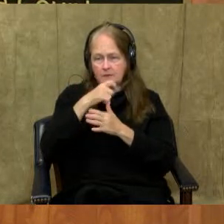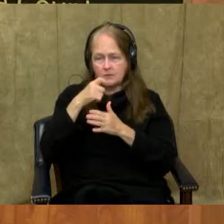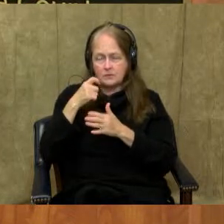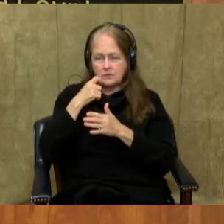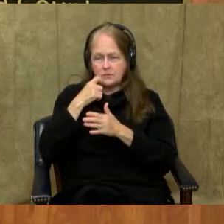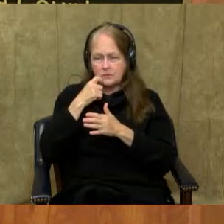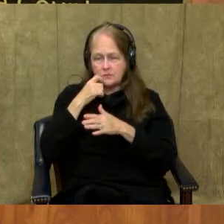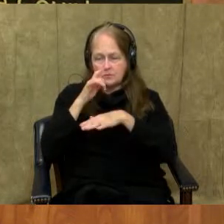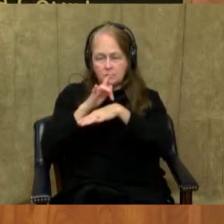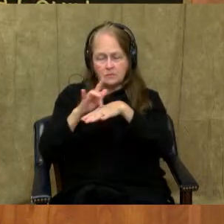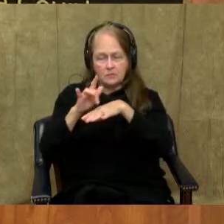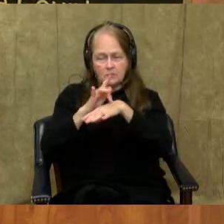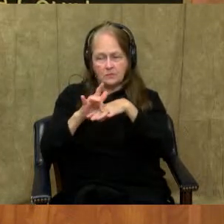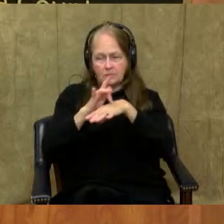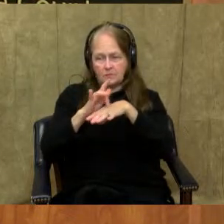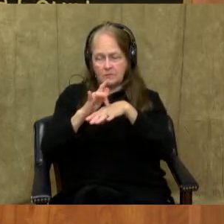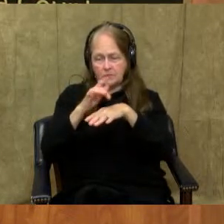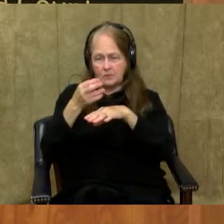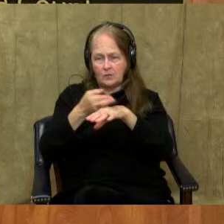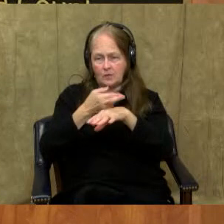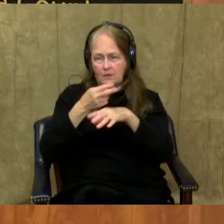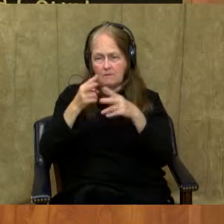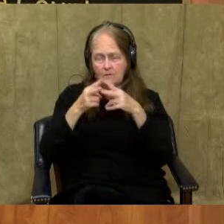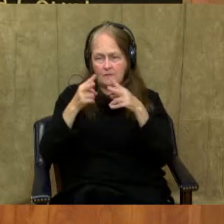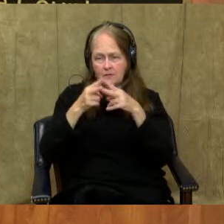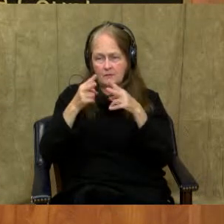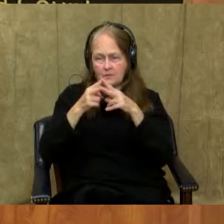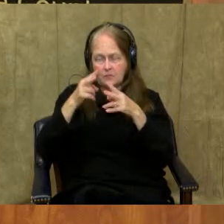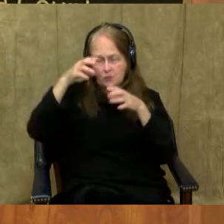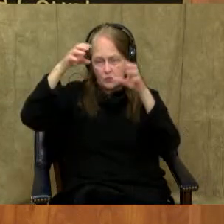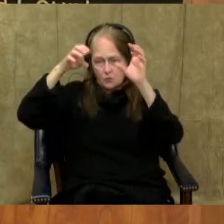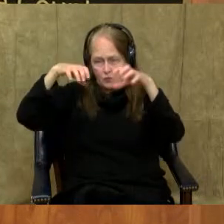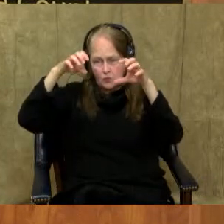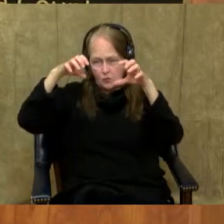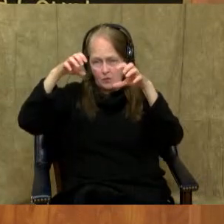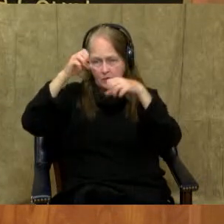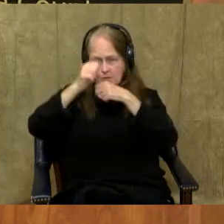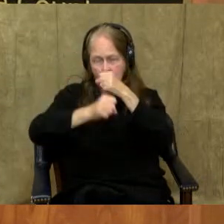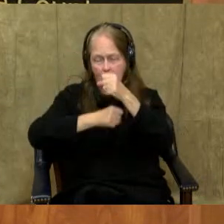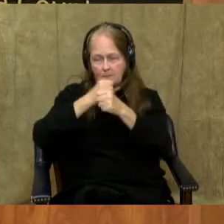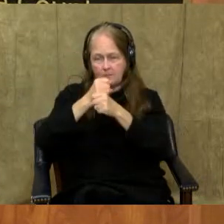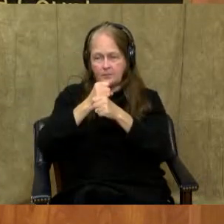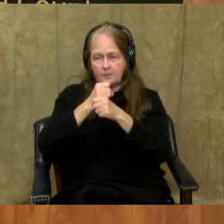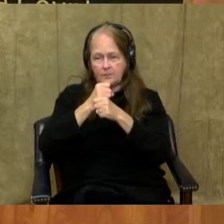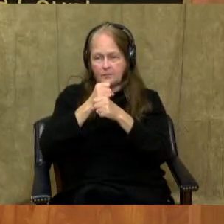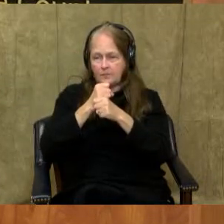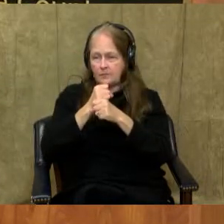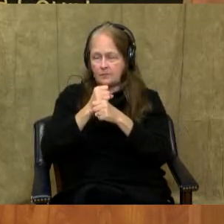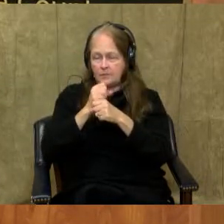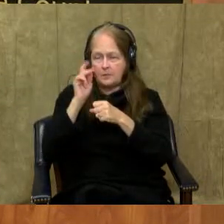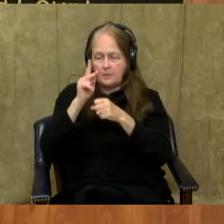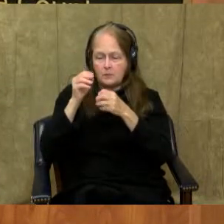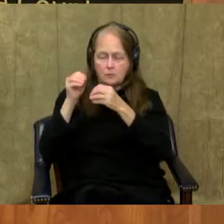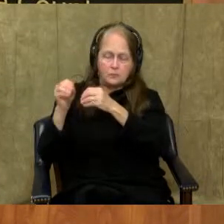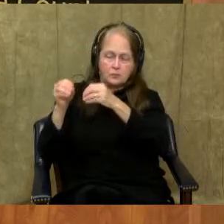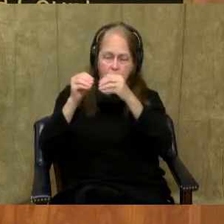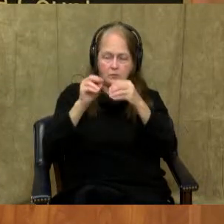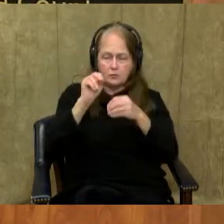is bare rock rather than sand. They get very little rainfall throughout the year. A lot of people there are nomadic herders.